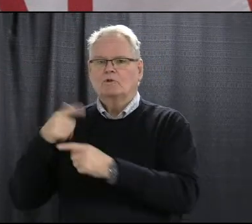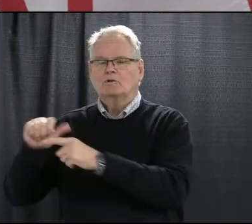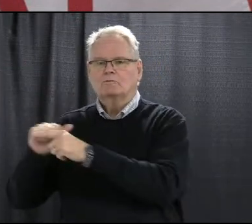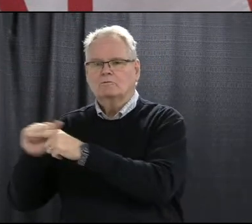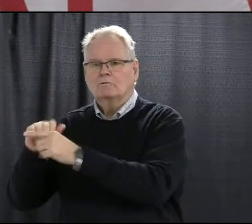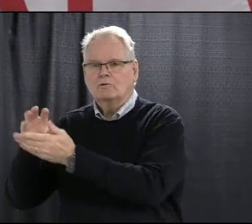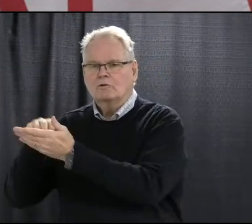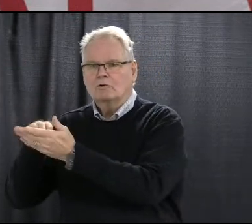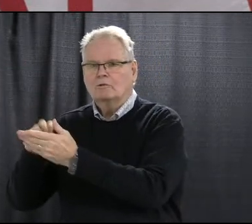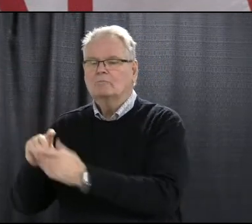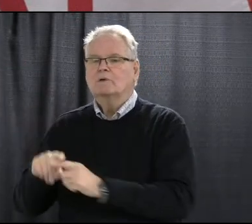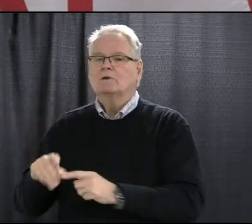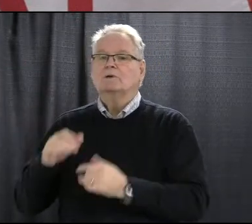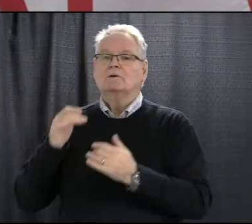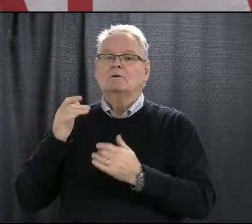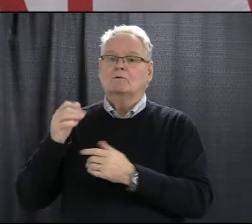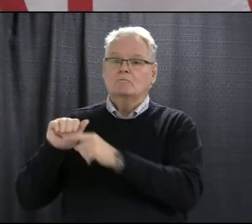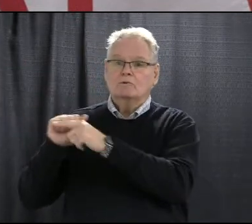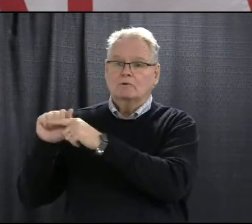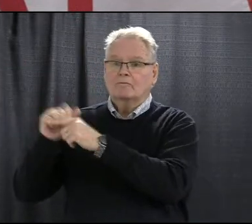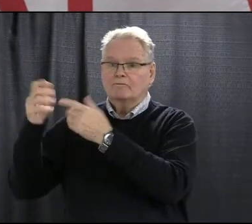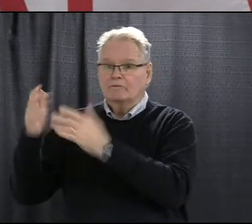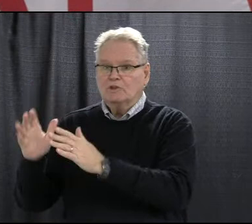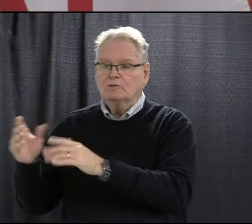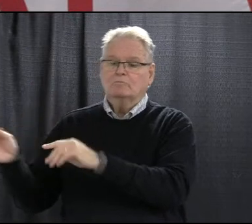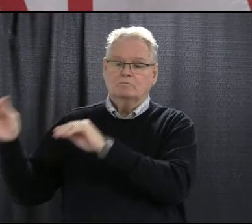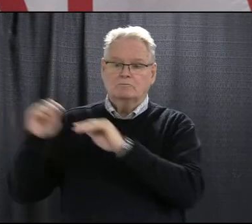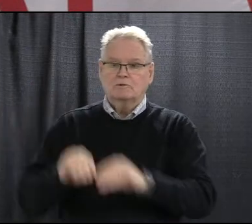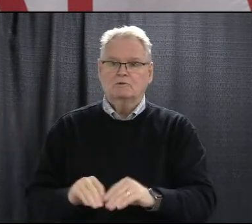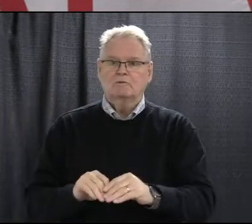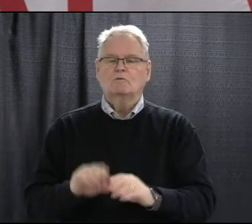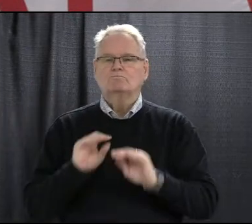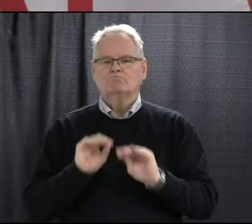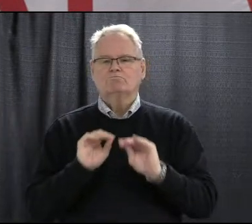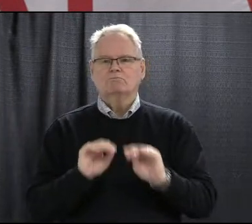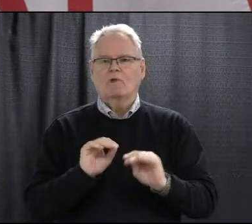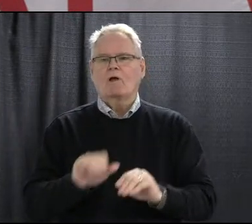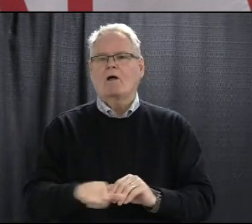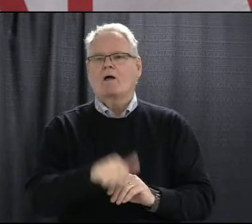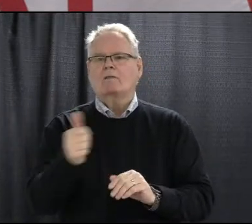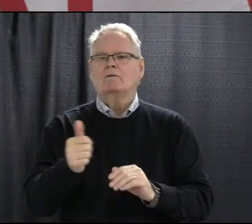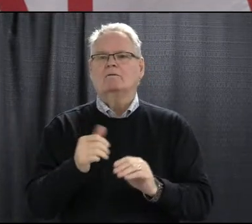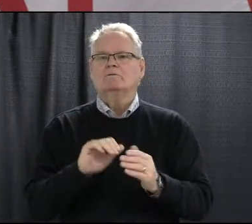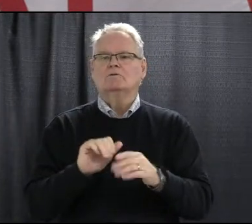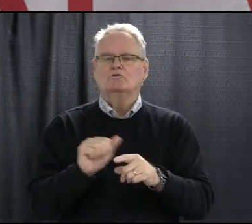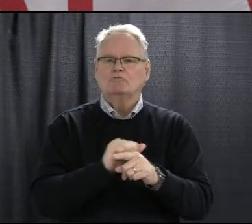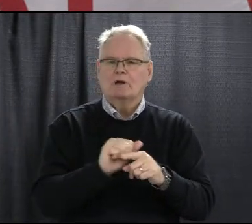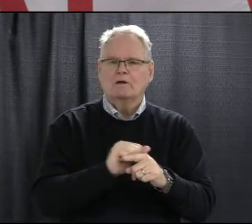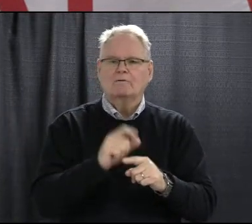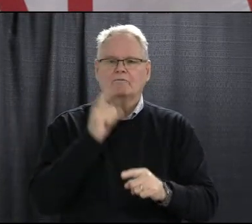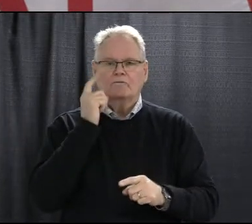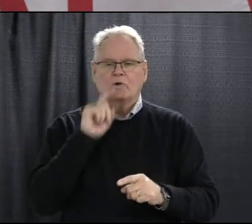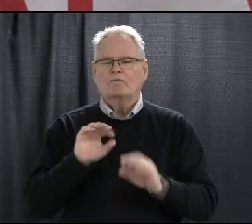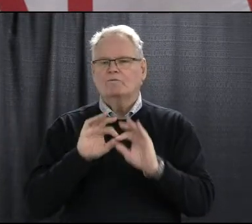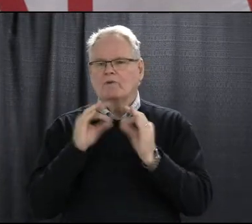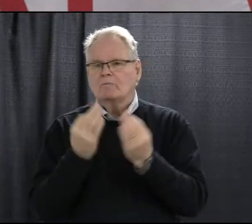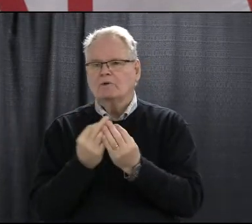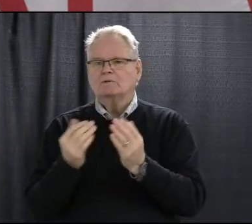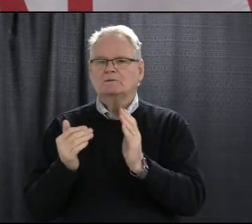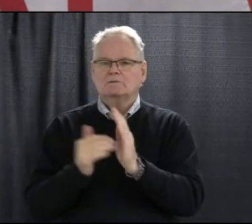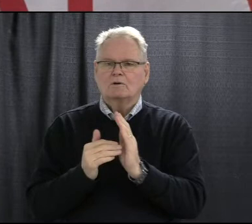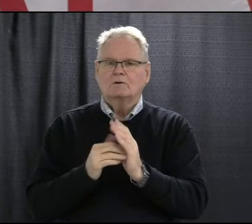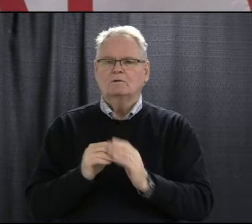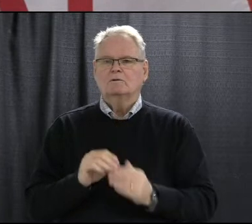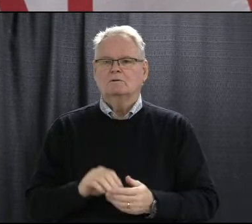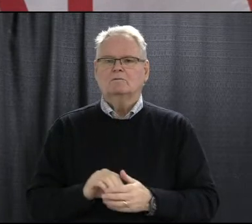home here in Newfoundland and Labrador. We will have more geriatricians to provide the care that is